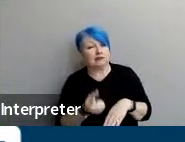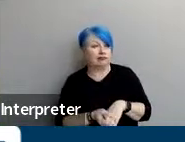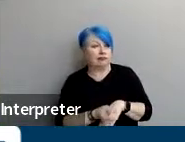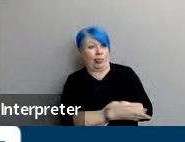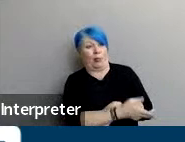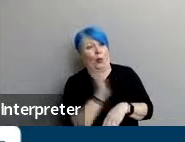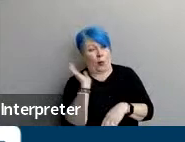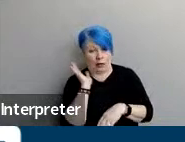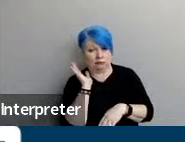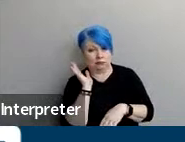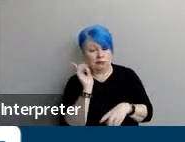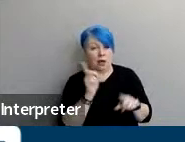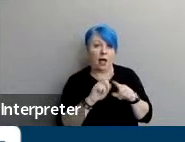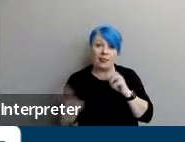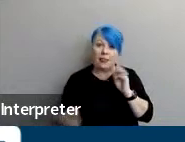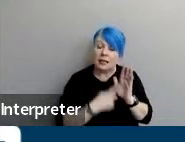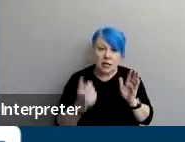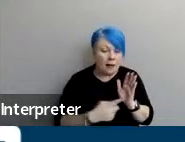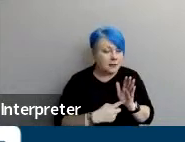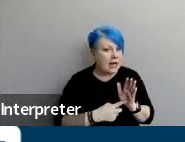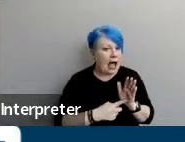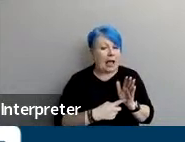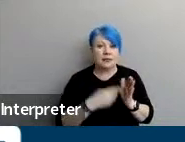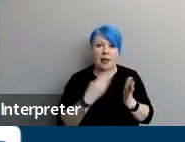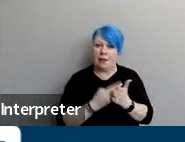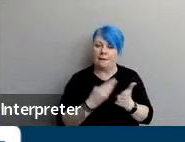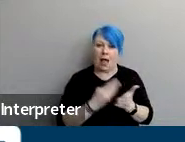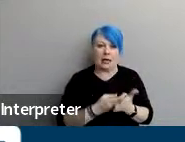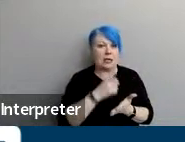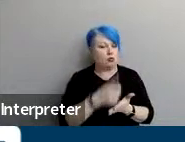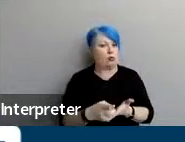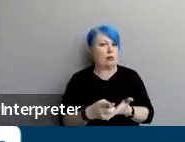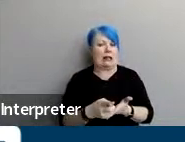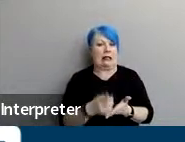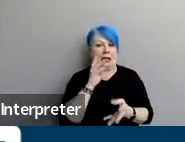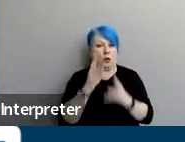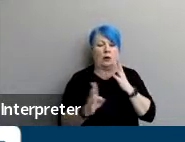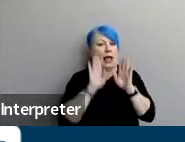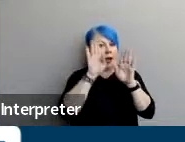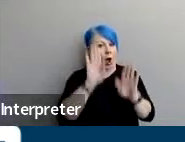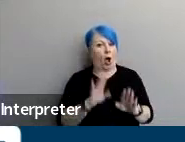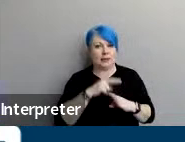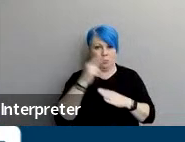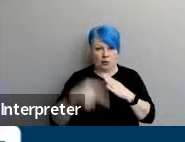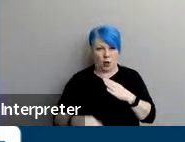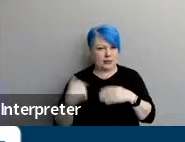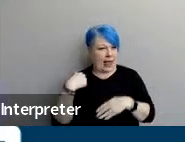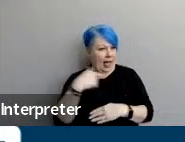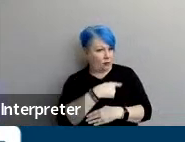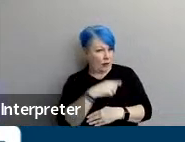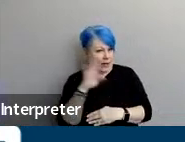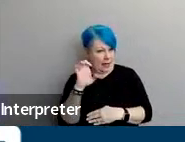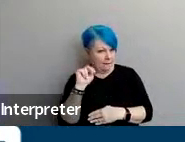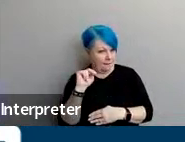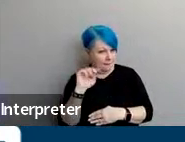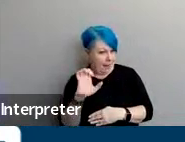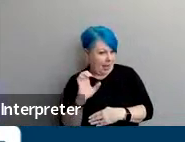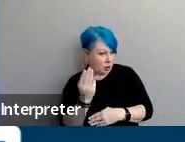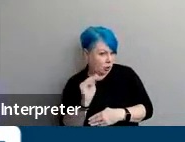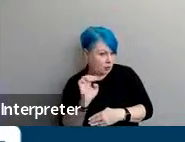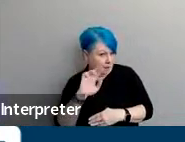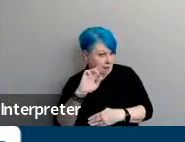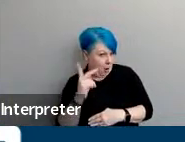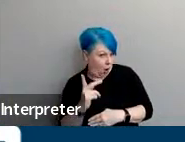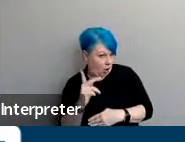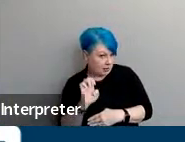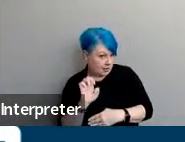get a good big bang for your buck. So we know which programs gave us the biggest bang for our buck. Have we benchmarked those? It sounds like you were in